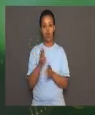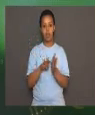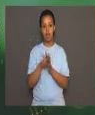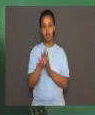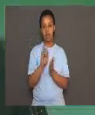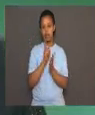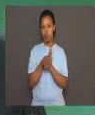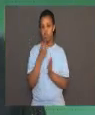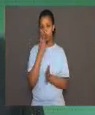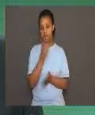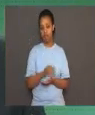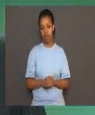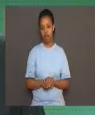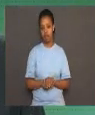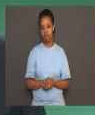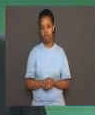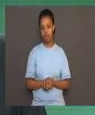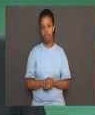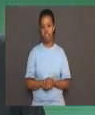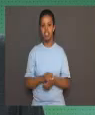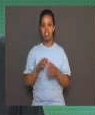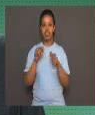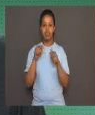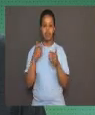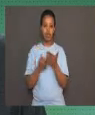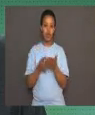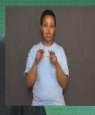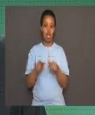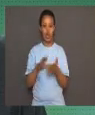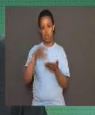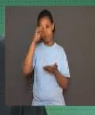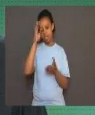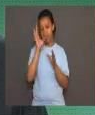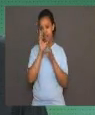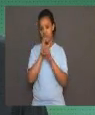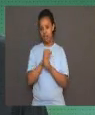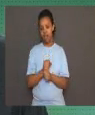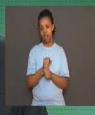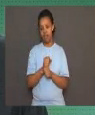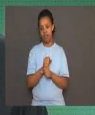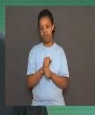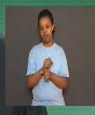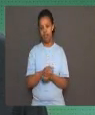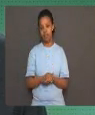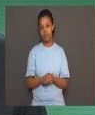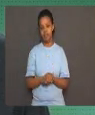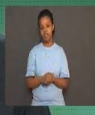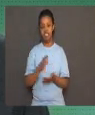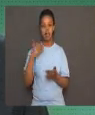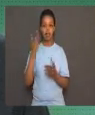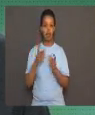bacteria. This brings us to the end of our lesson for today.